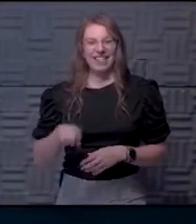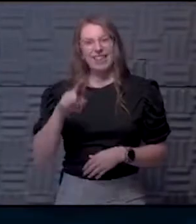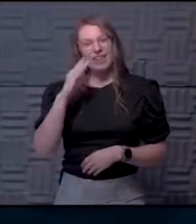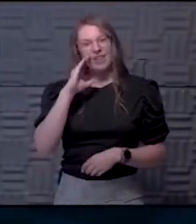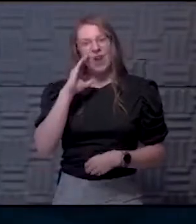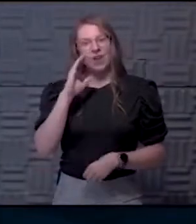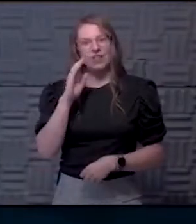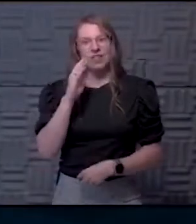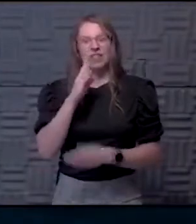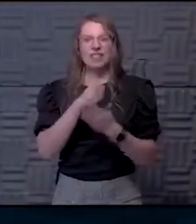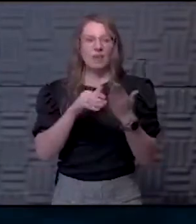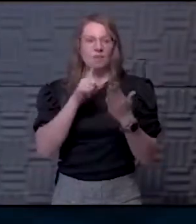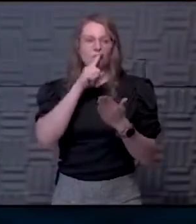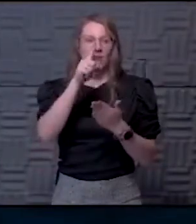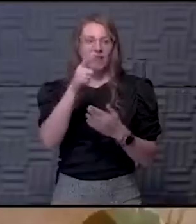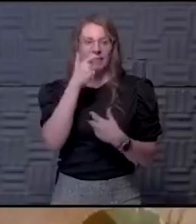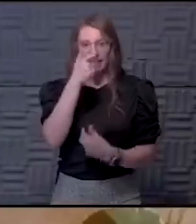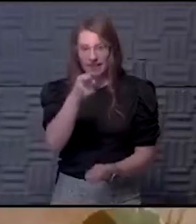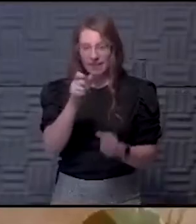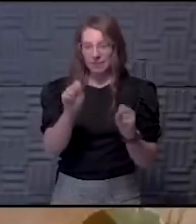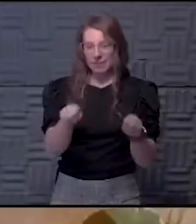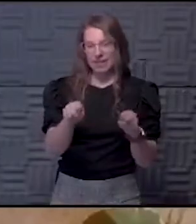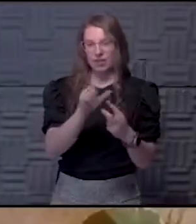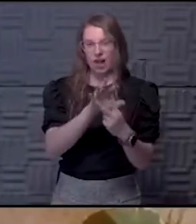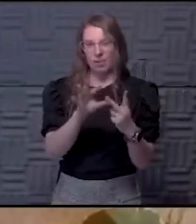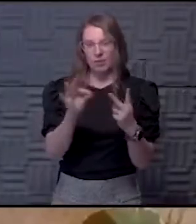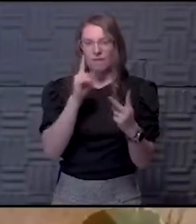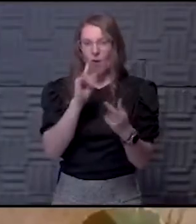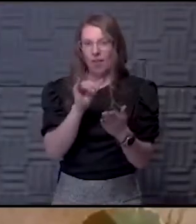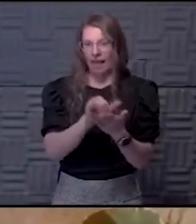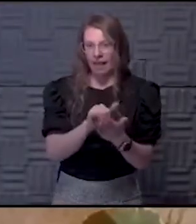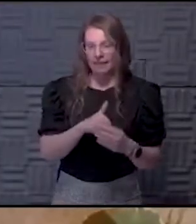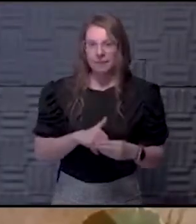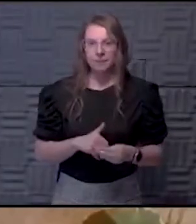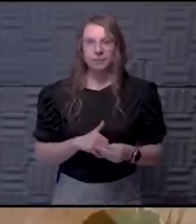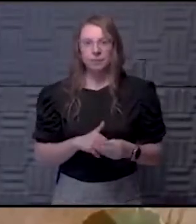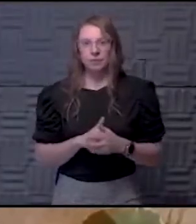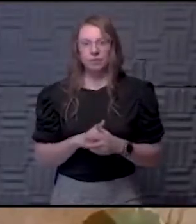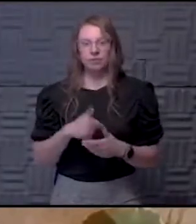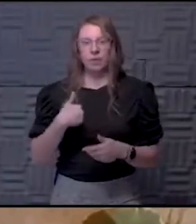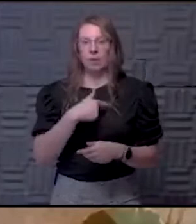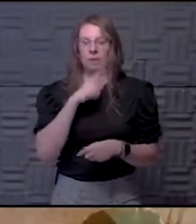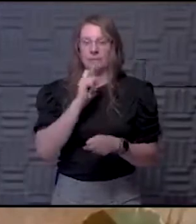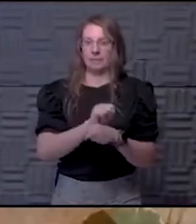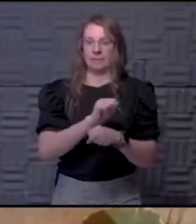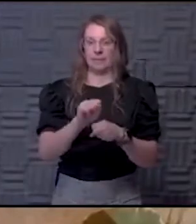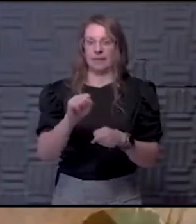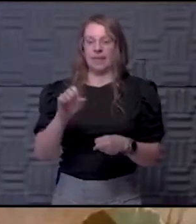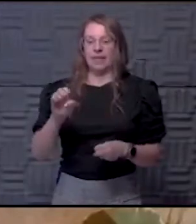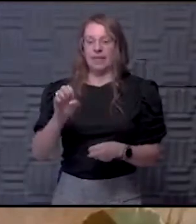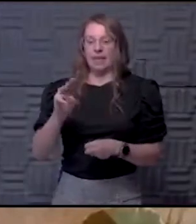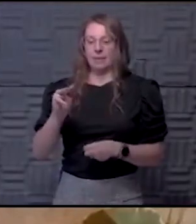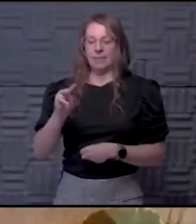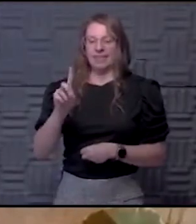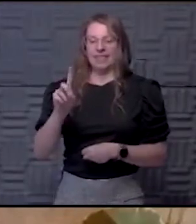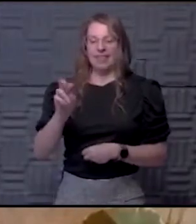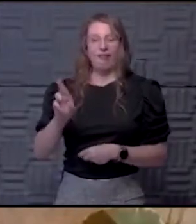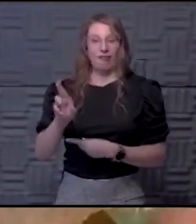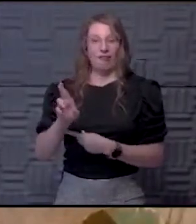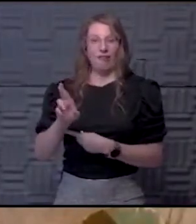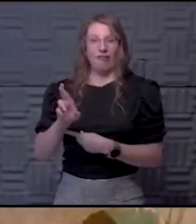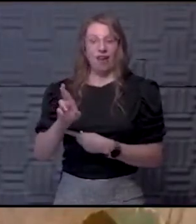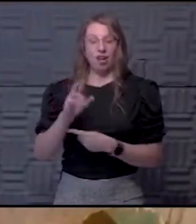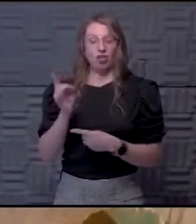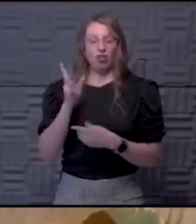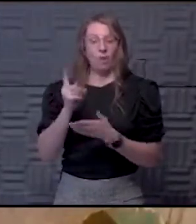There's some really interesting potential options for that. And so EMDR is a type of